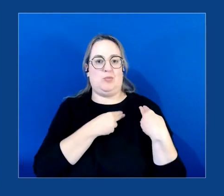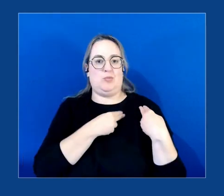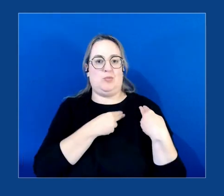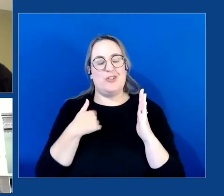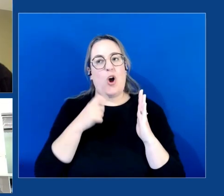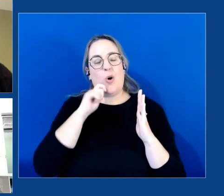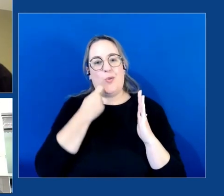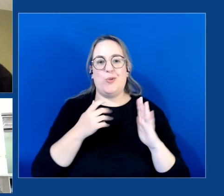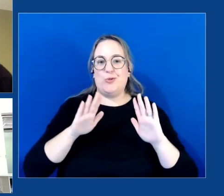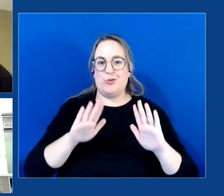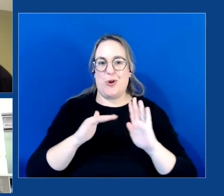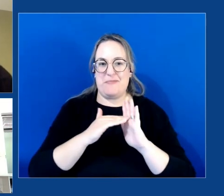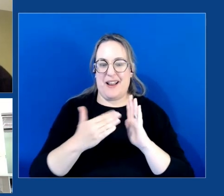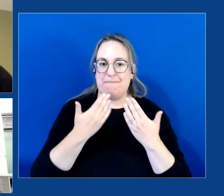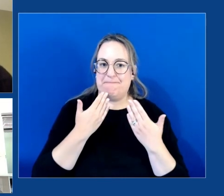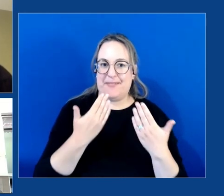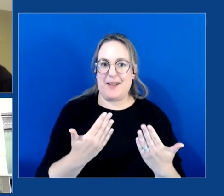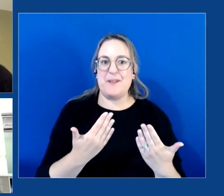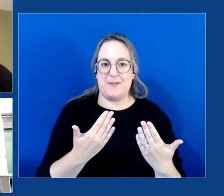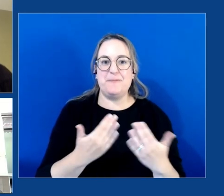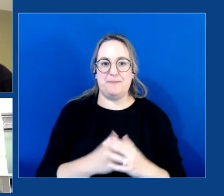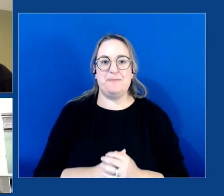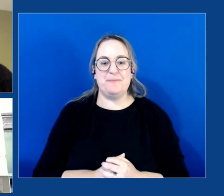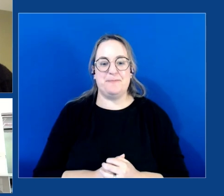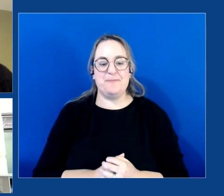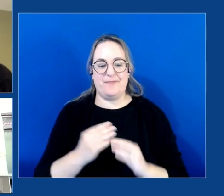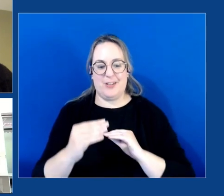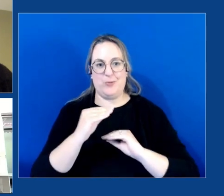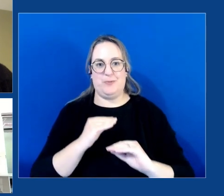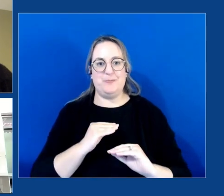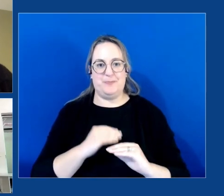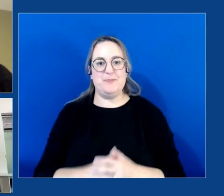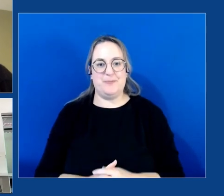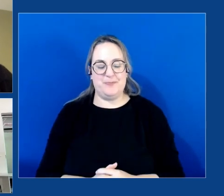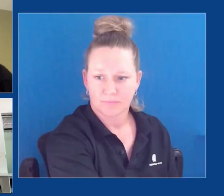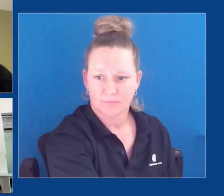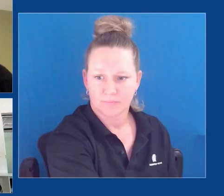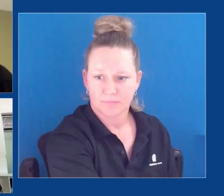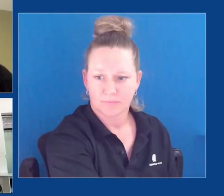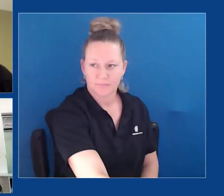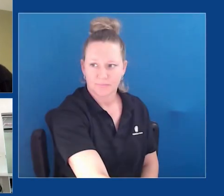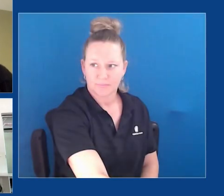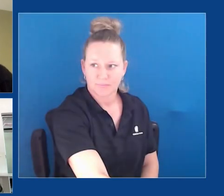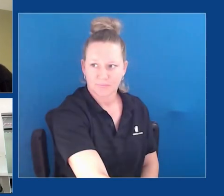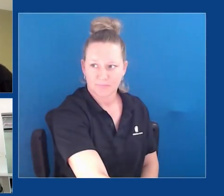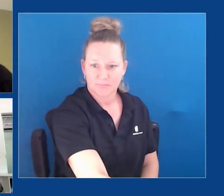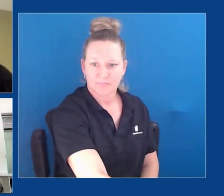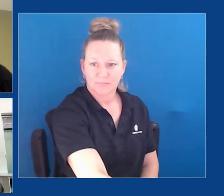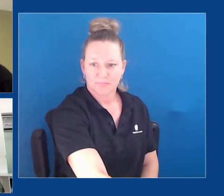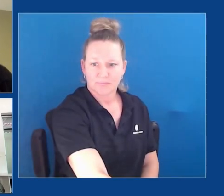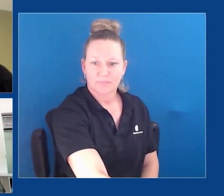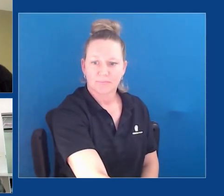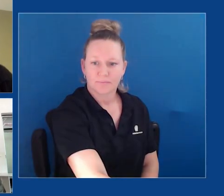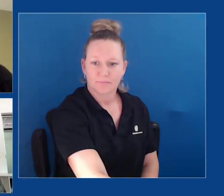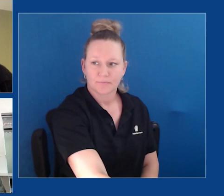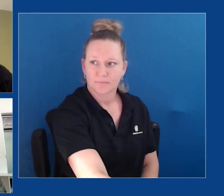much. Thank you. All right, we have three presenters and 13 minutes. So